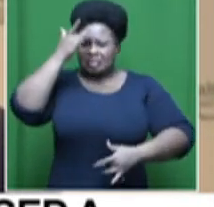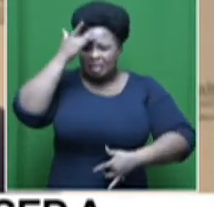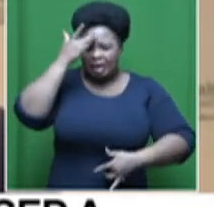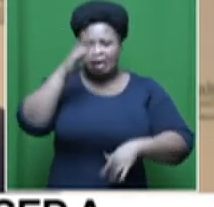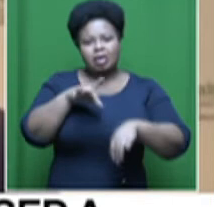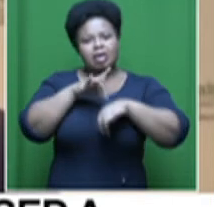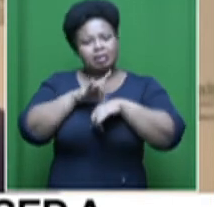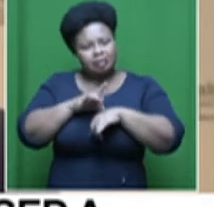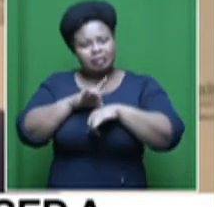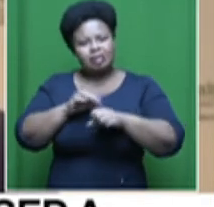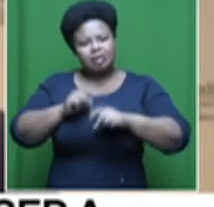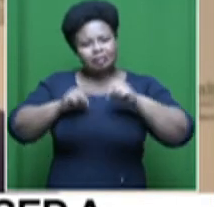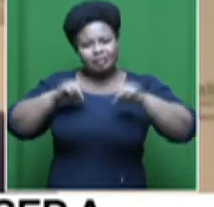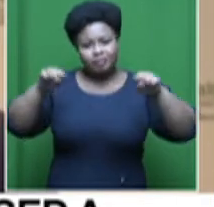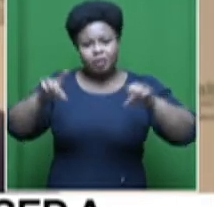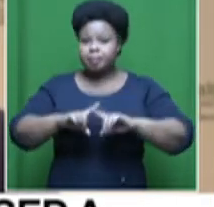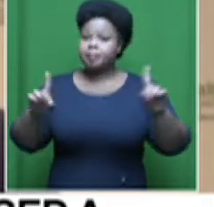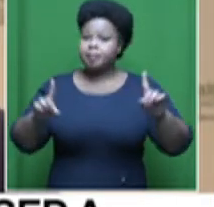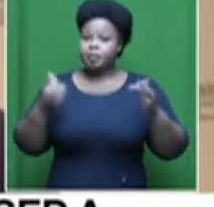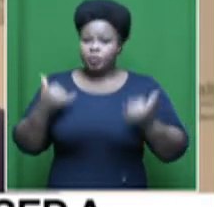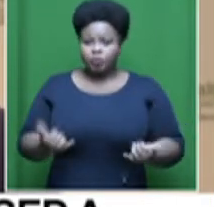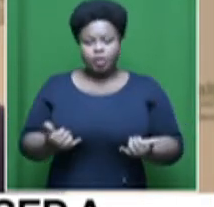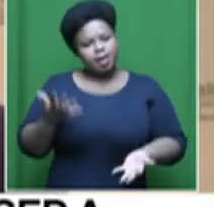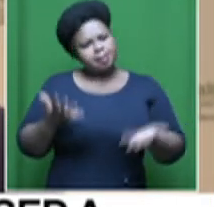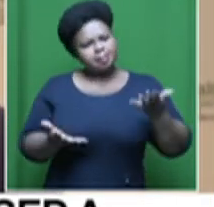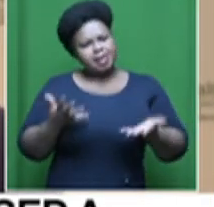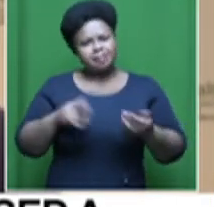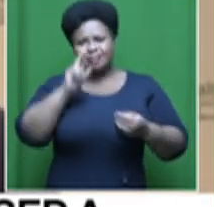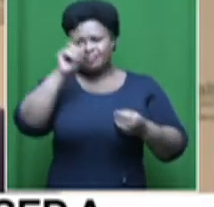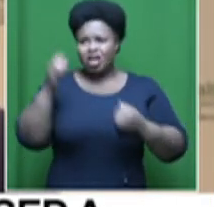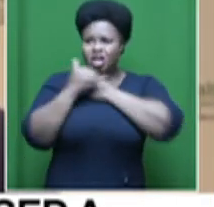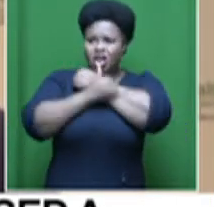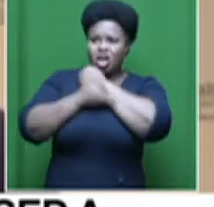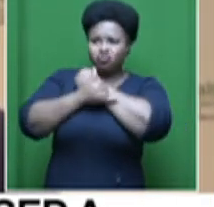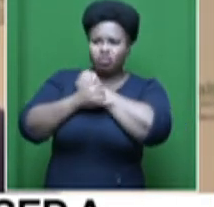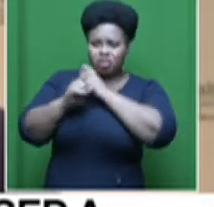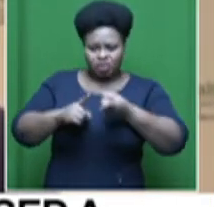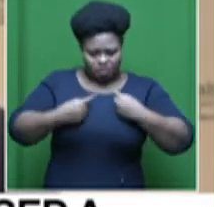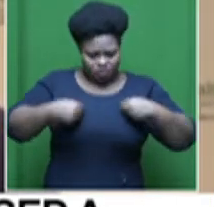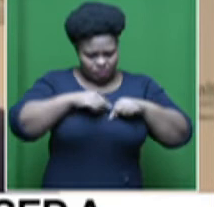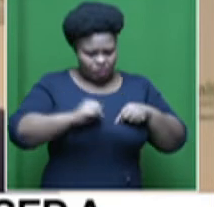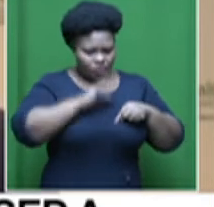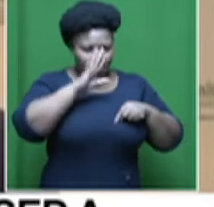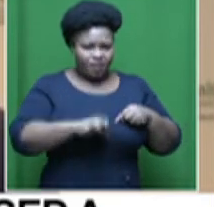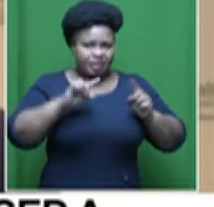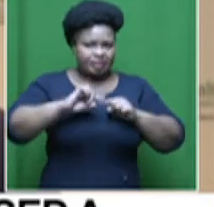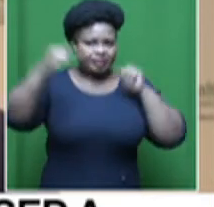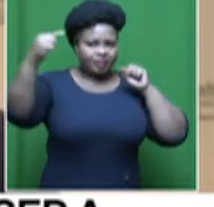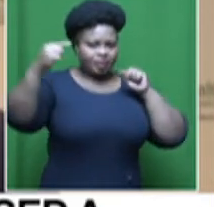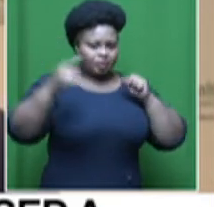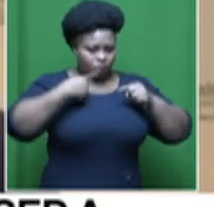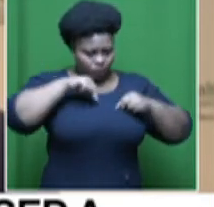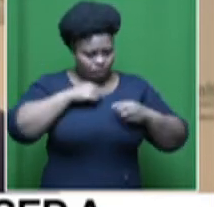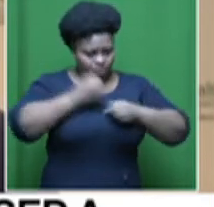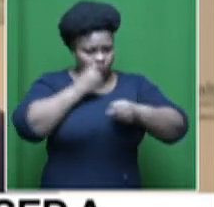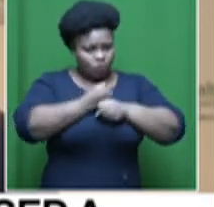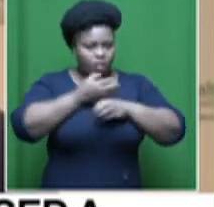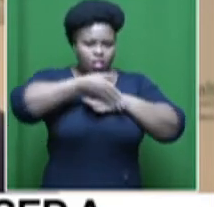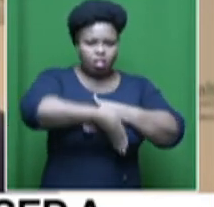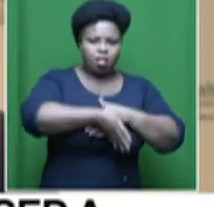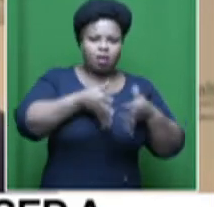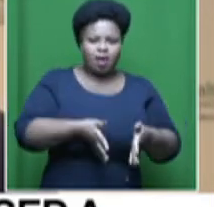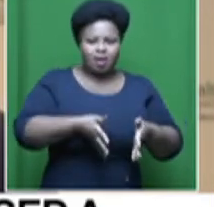But of course, you will see today that there might be some areas which we need to do a little bit more work insofar as the area in